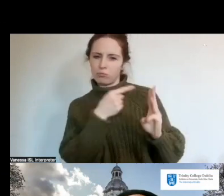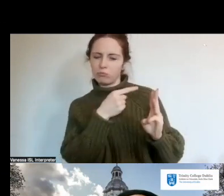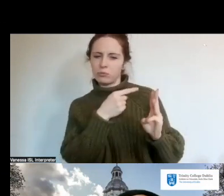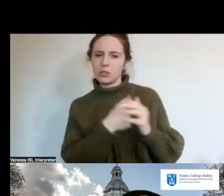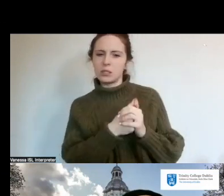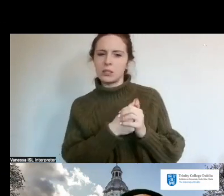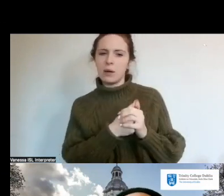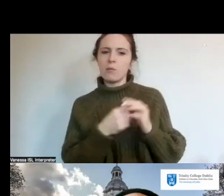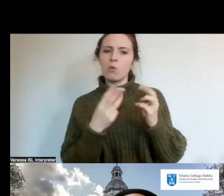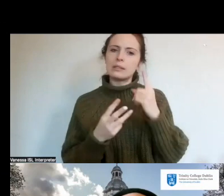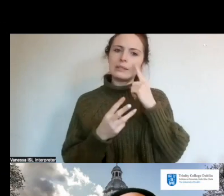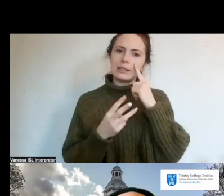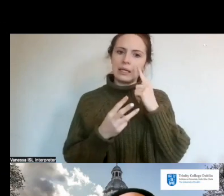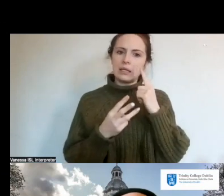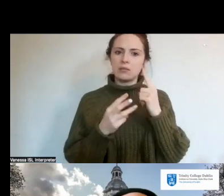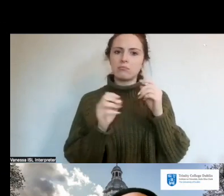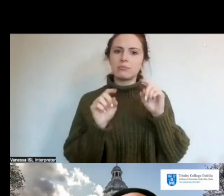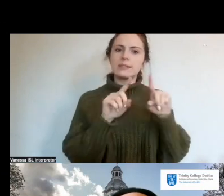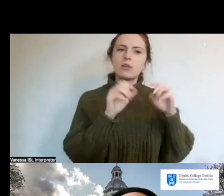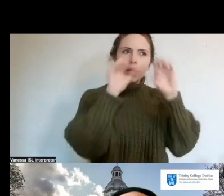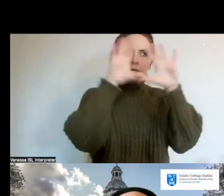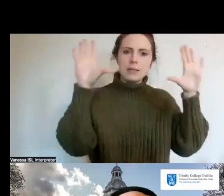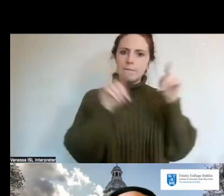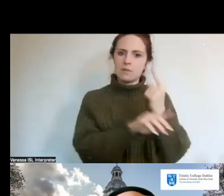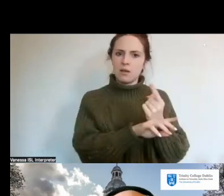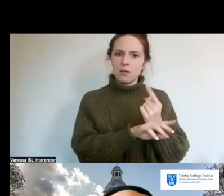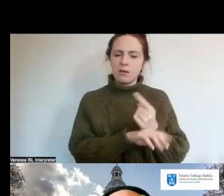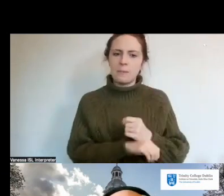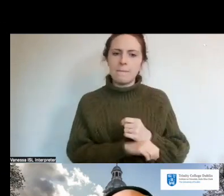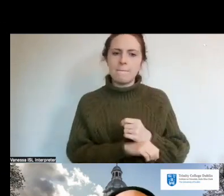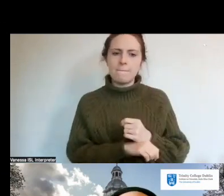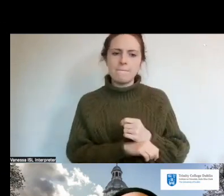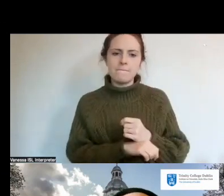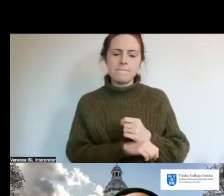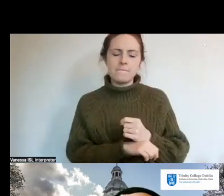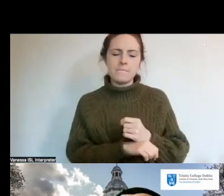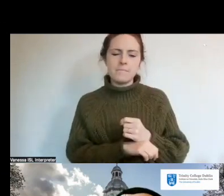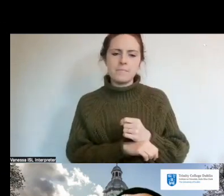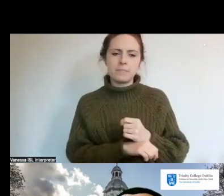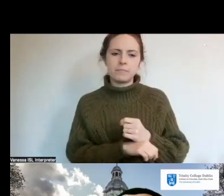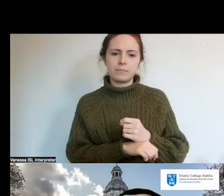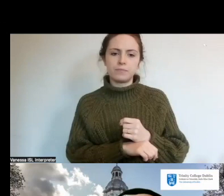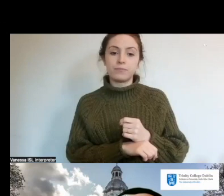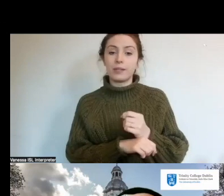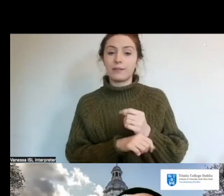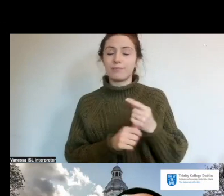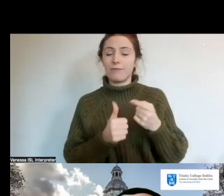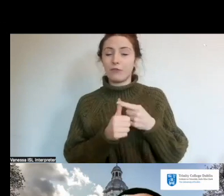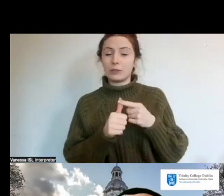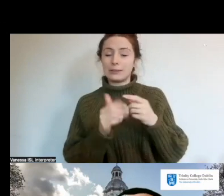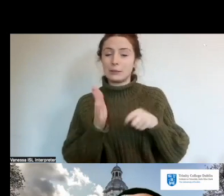out there were. But the first thing we found, because an initial ask of us in this project was to